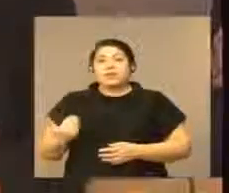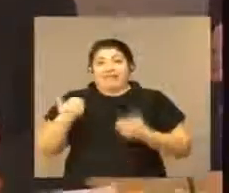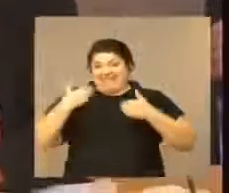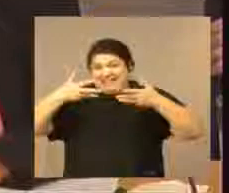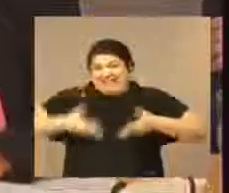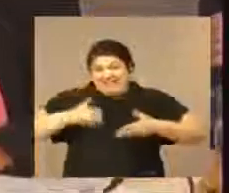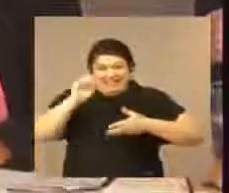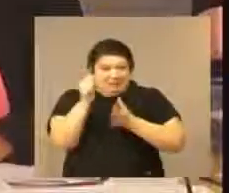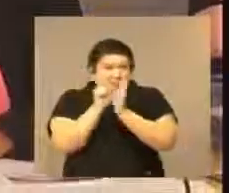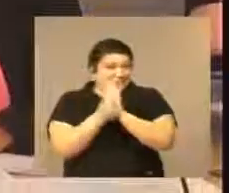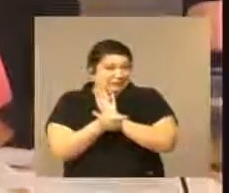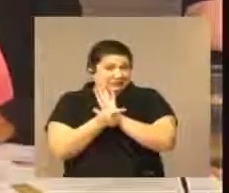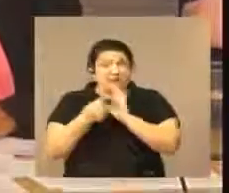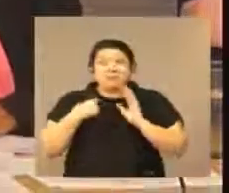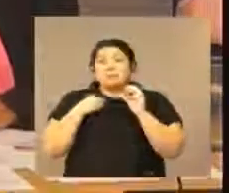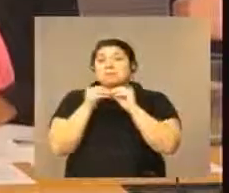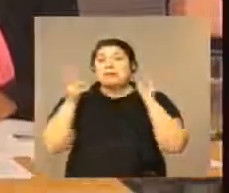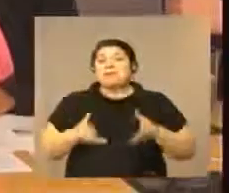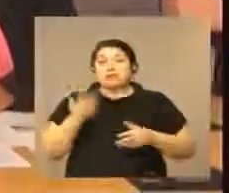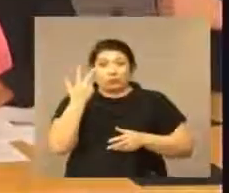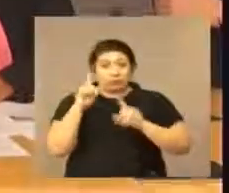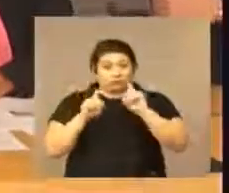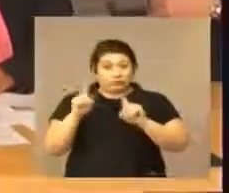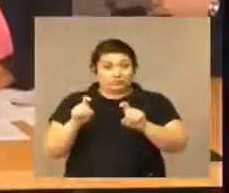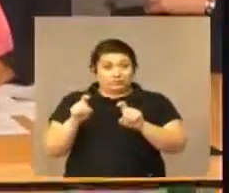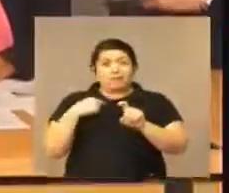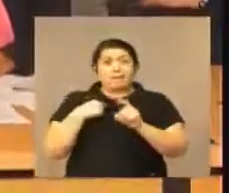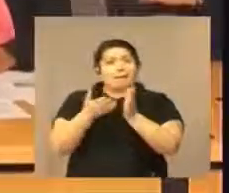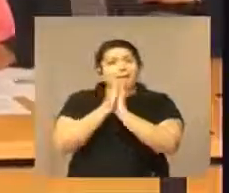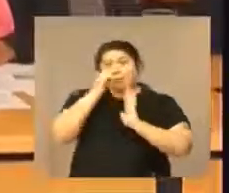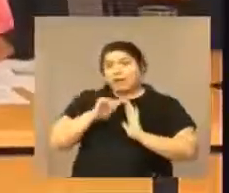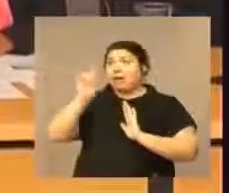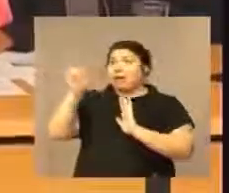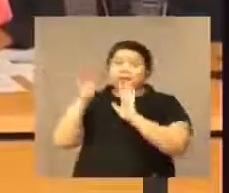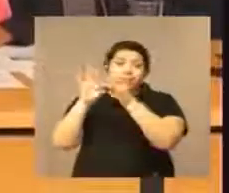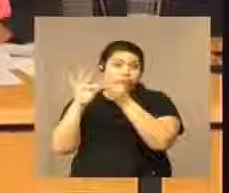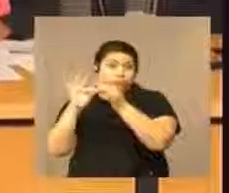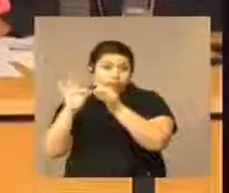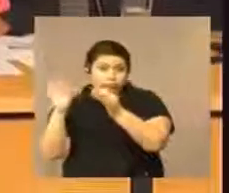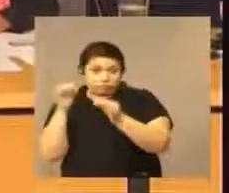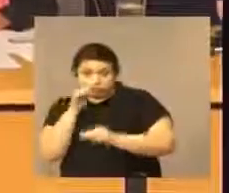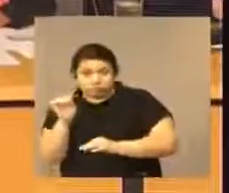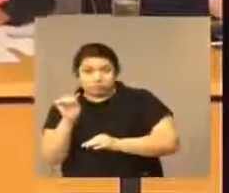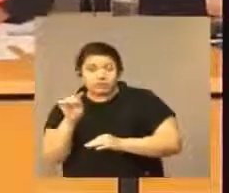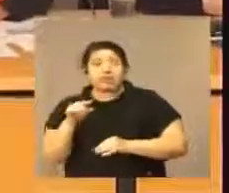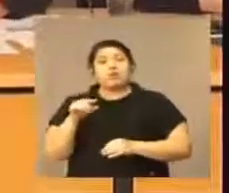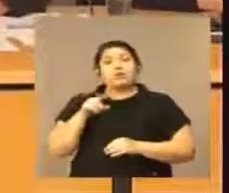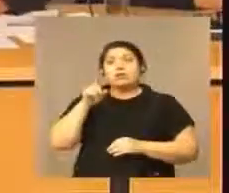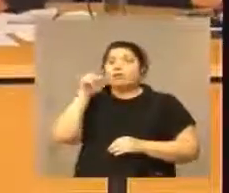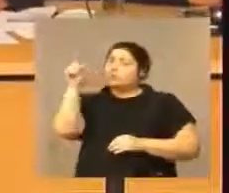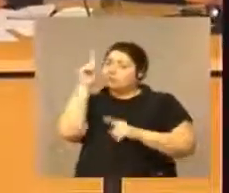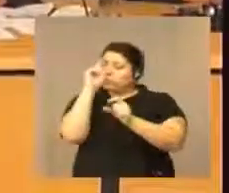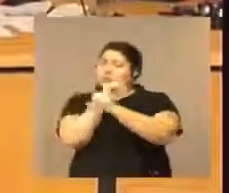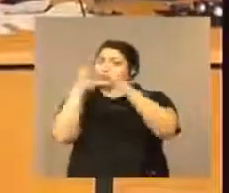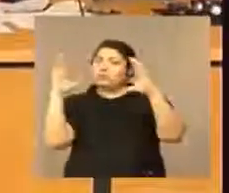10 minutes, so I've got like three more questions, so I'm going to ask you to respond very briefly. How do you see meeting the needs of